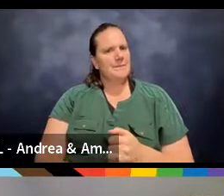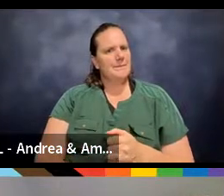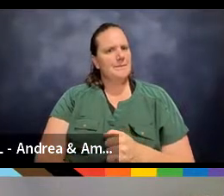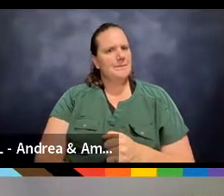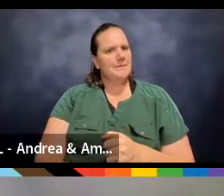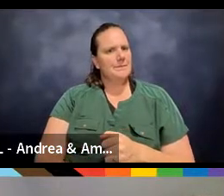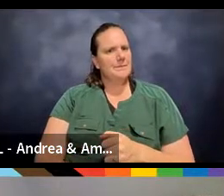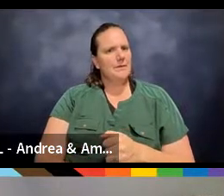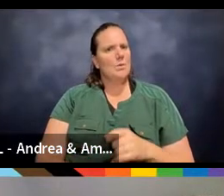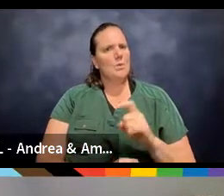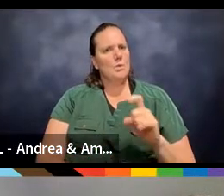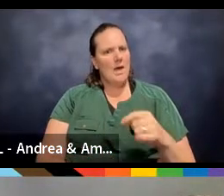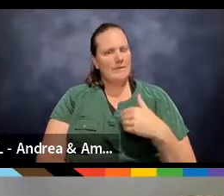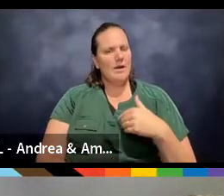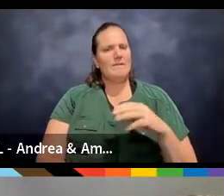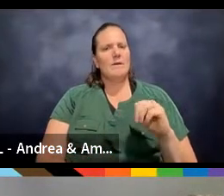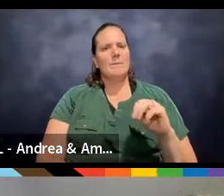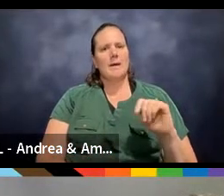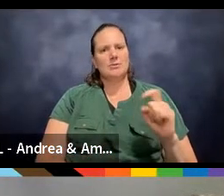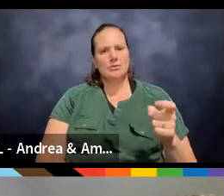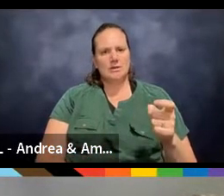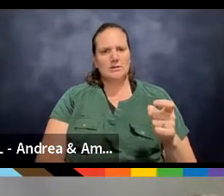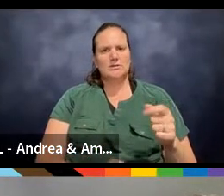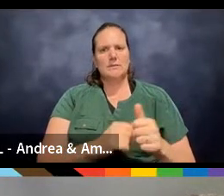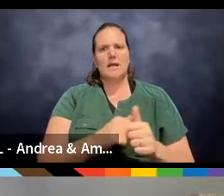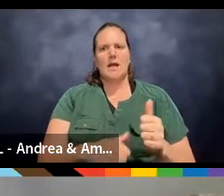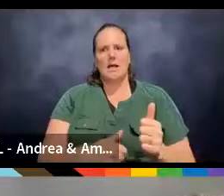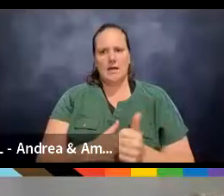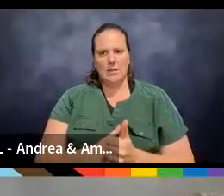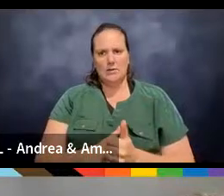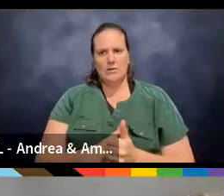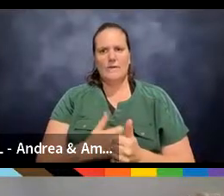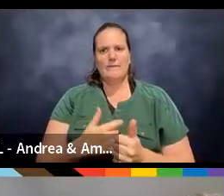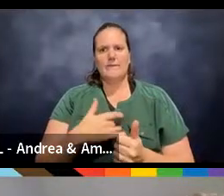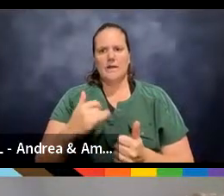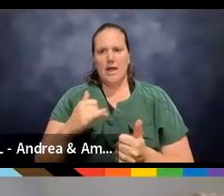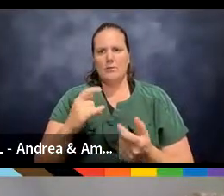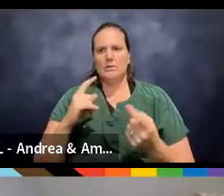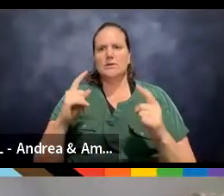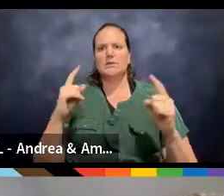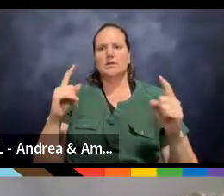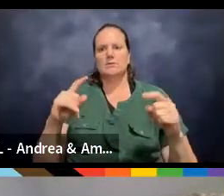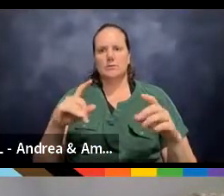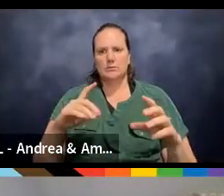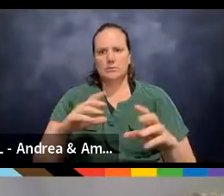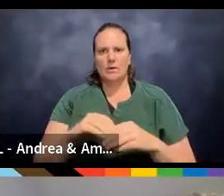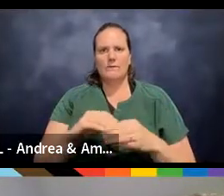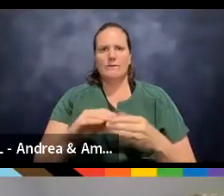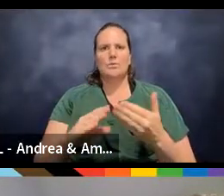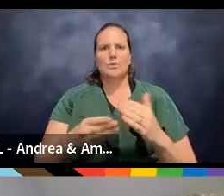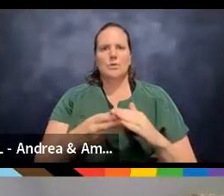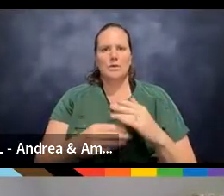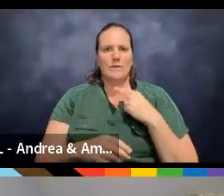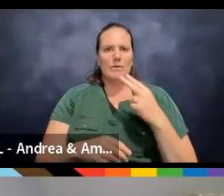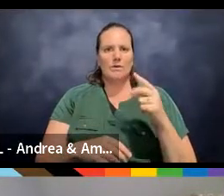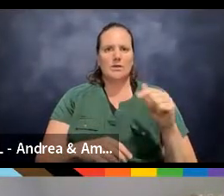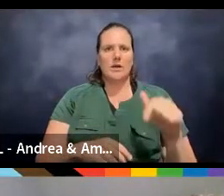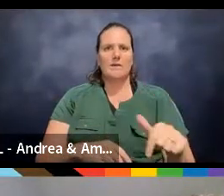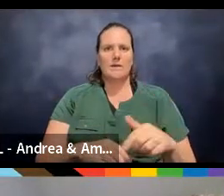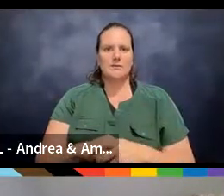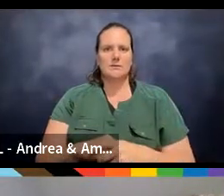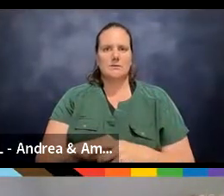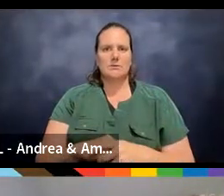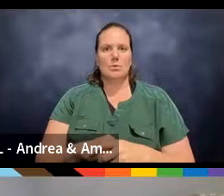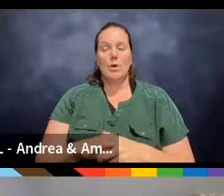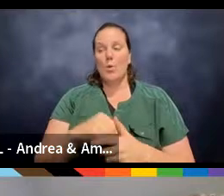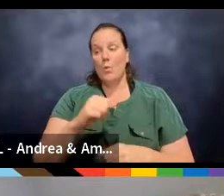we have to have some metrics on the back end for us to feel like we were successful in getting community voice on this, not just say, did we work